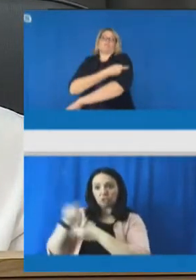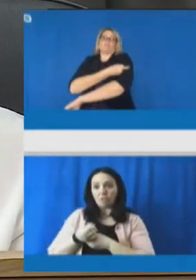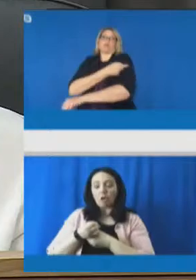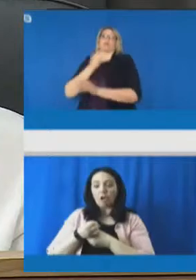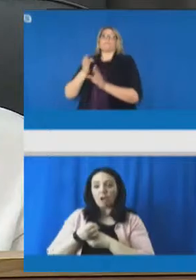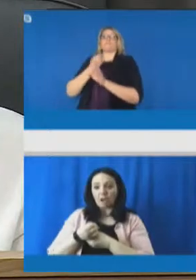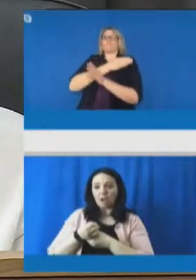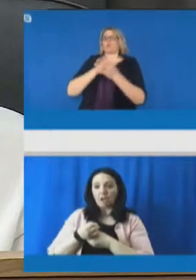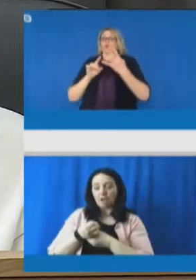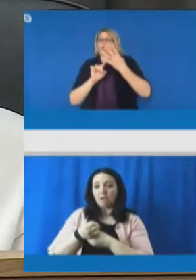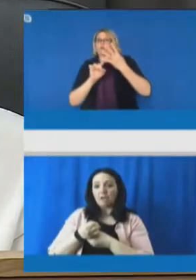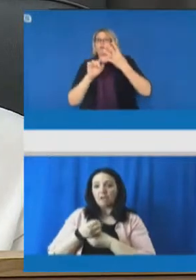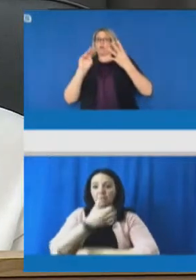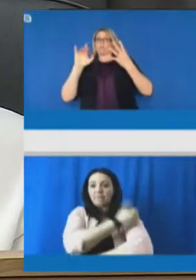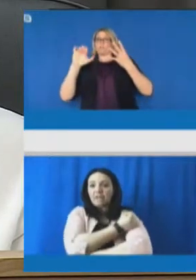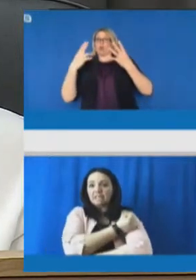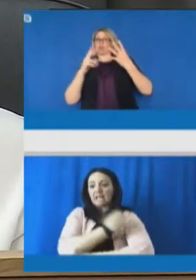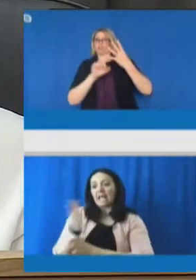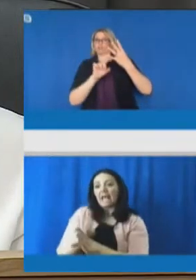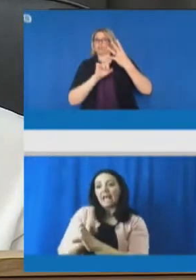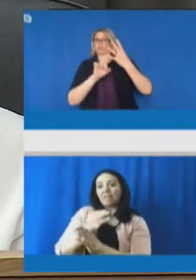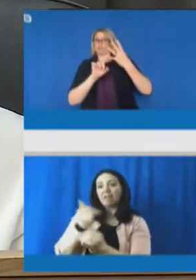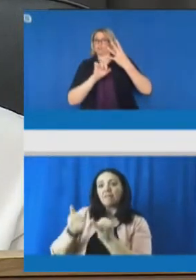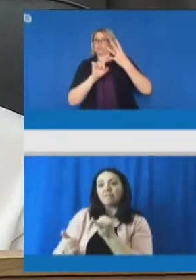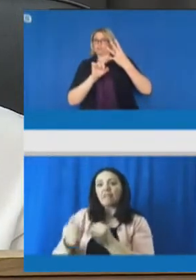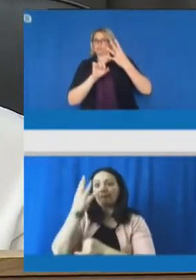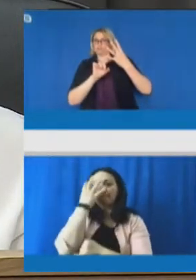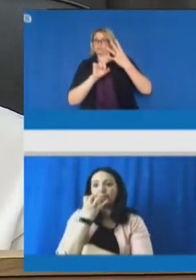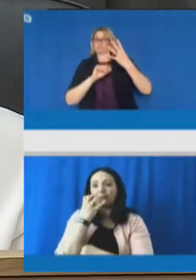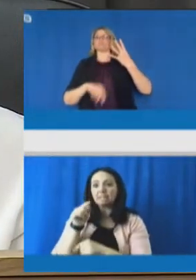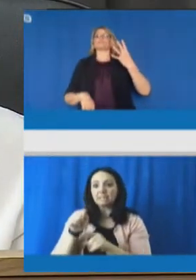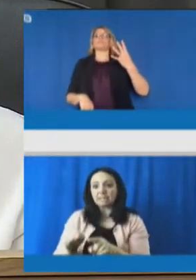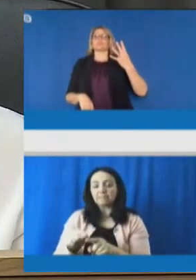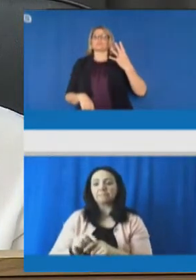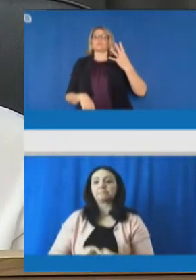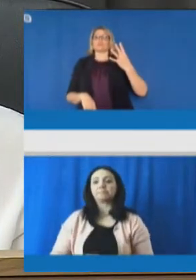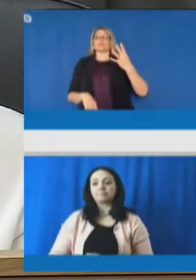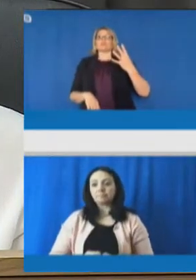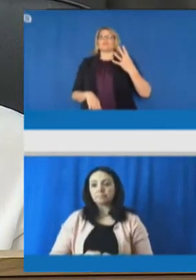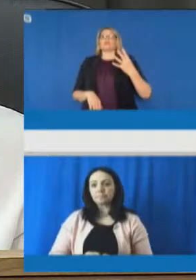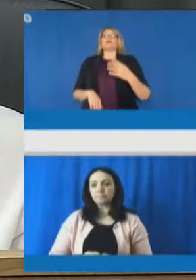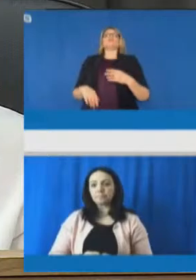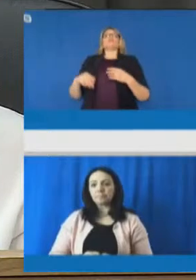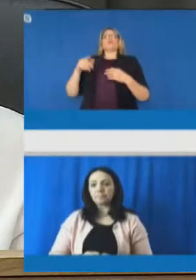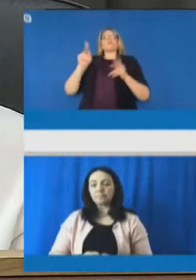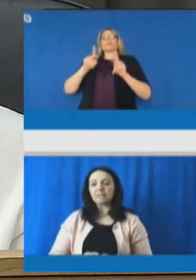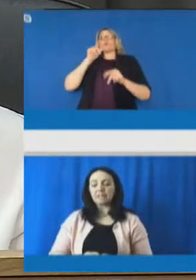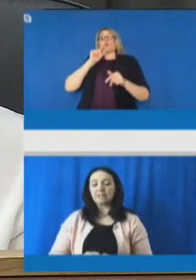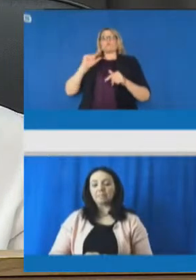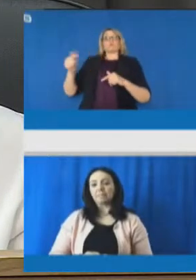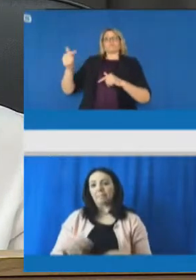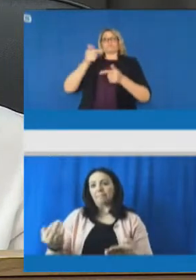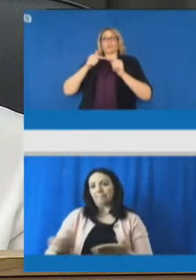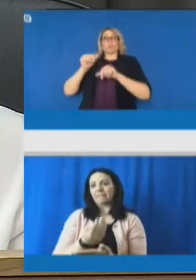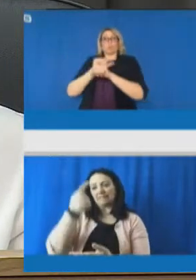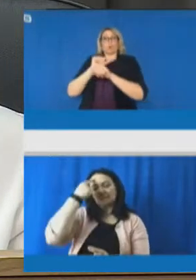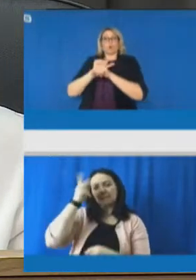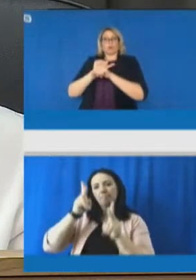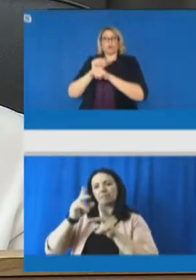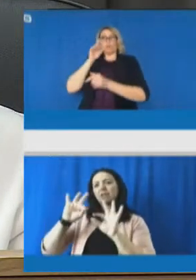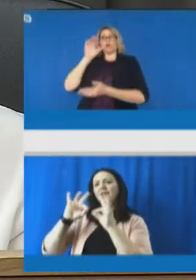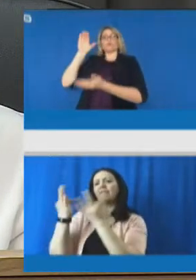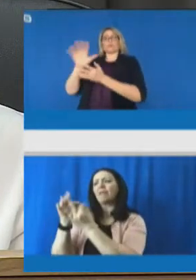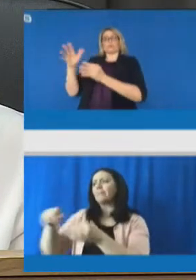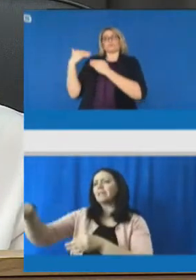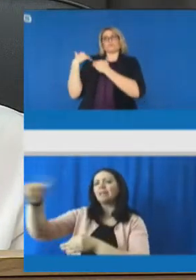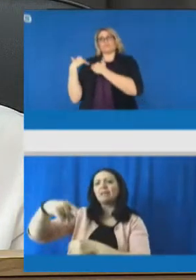We will share more information on this as it becomes available. Throughout April and May, residents and